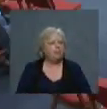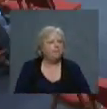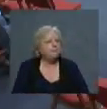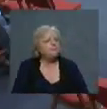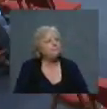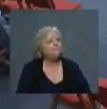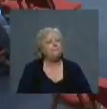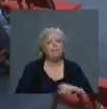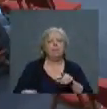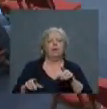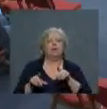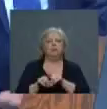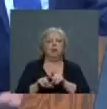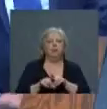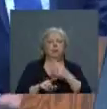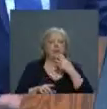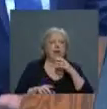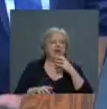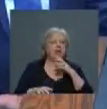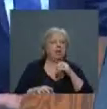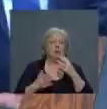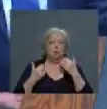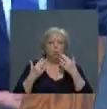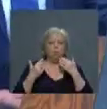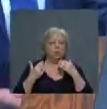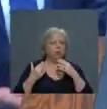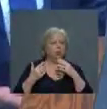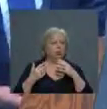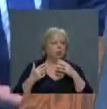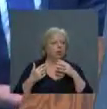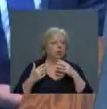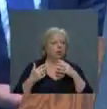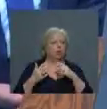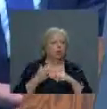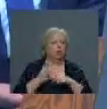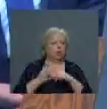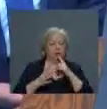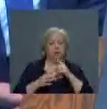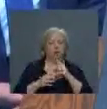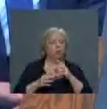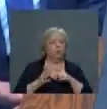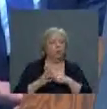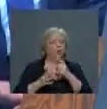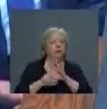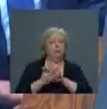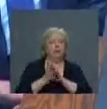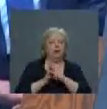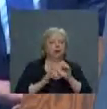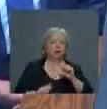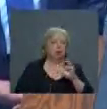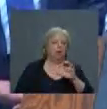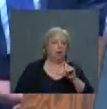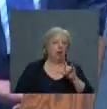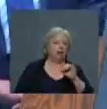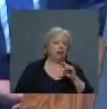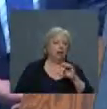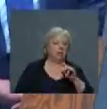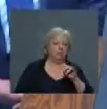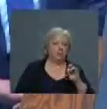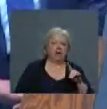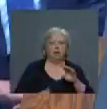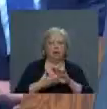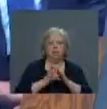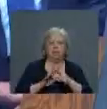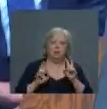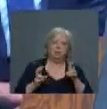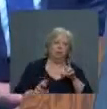heating and heating and cooling, they were talking about the acclimation of the building. It is, once it's concrete, once it becomes acclimated, it's actually become a radiant type